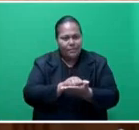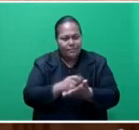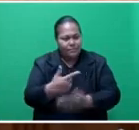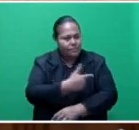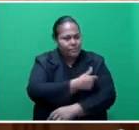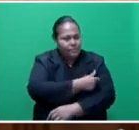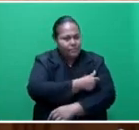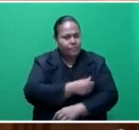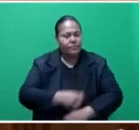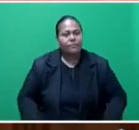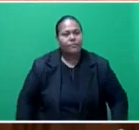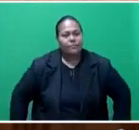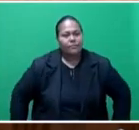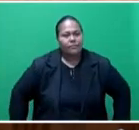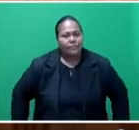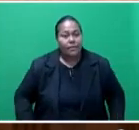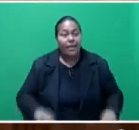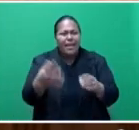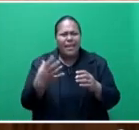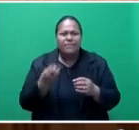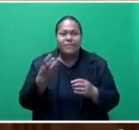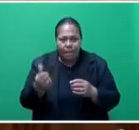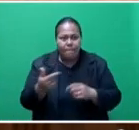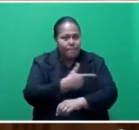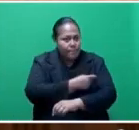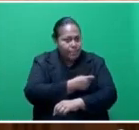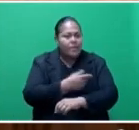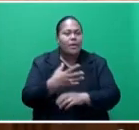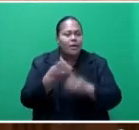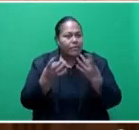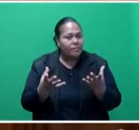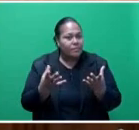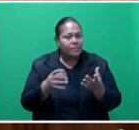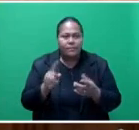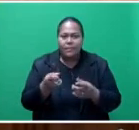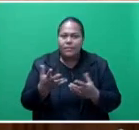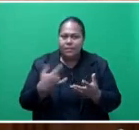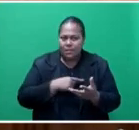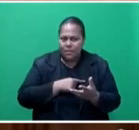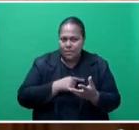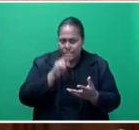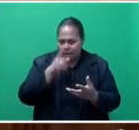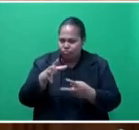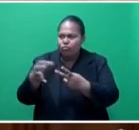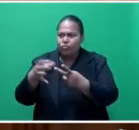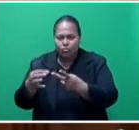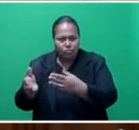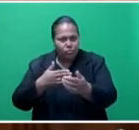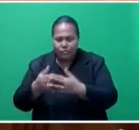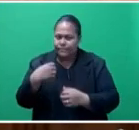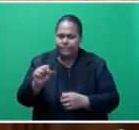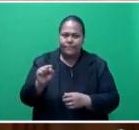I believe there are a number of vaccines currently available in the market. Therefore, we should not rush and make unnecessary procurement. We must